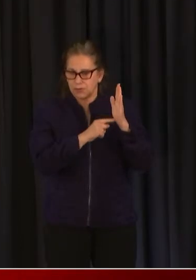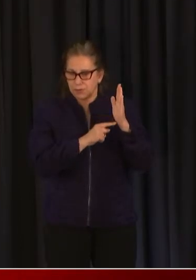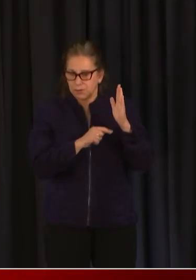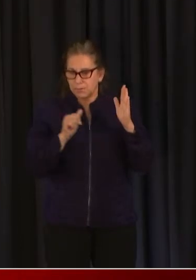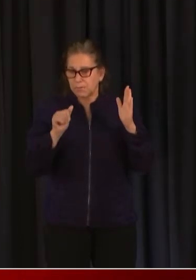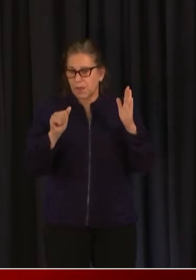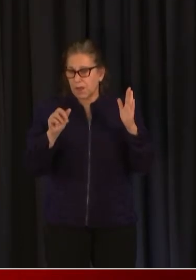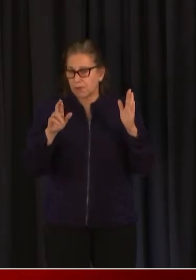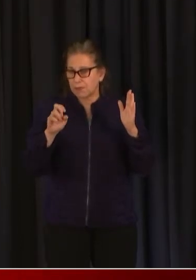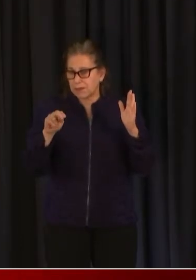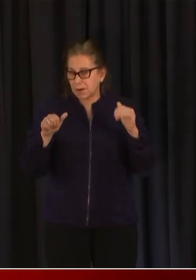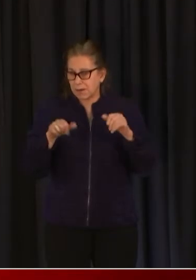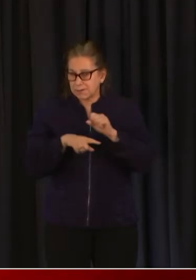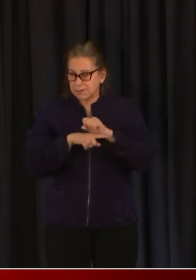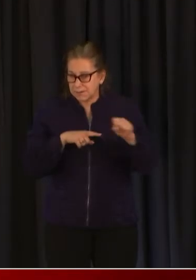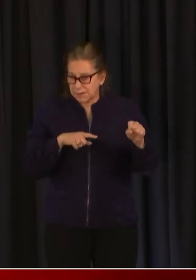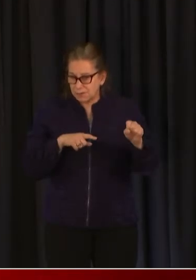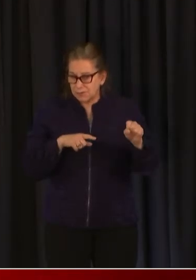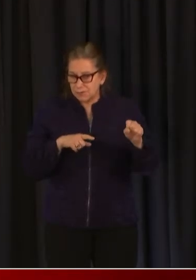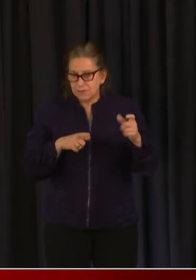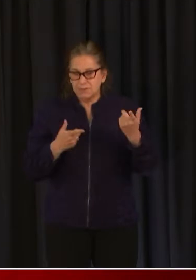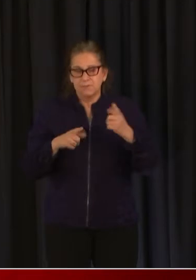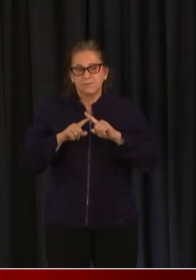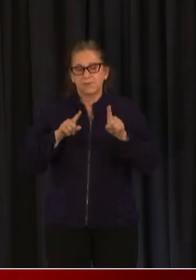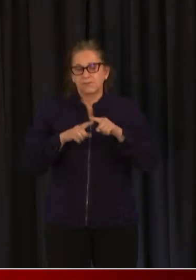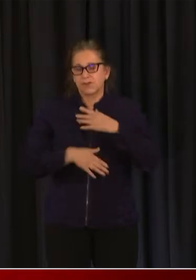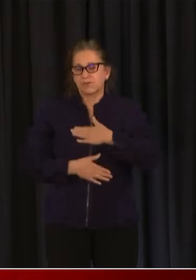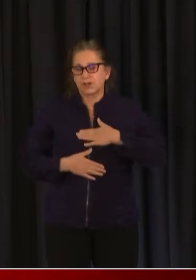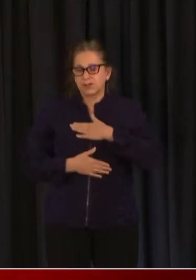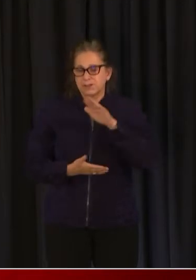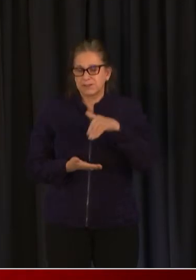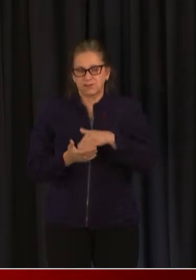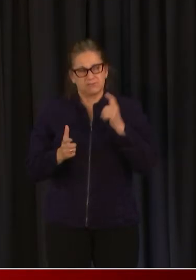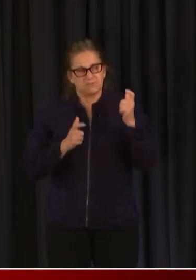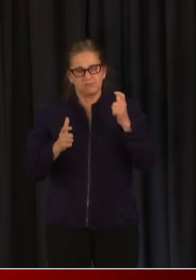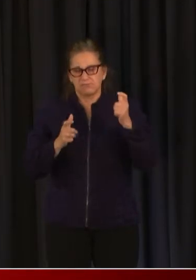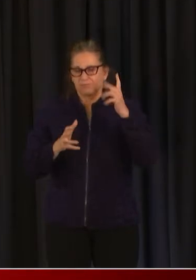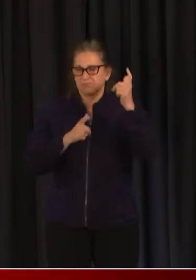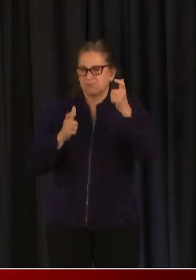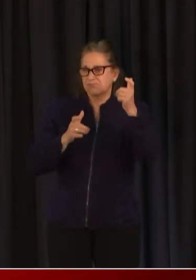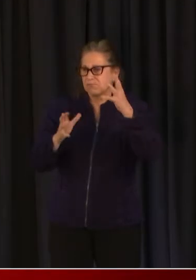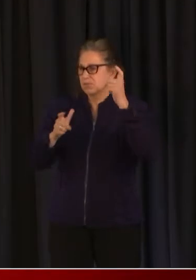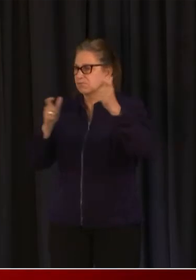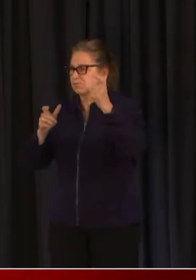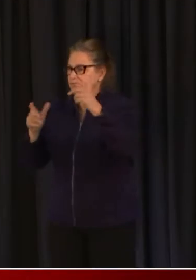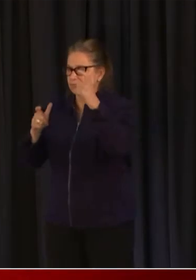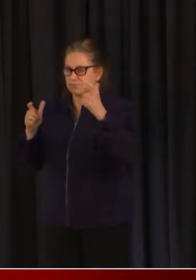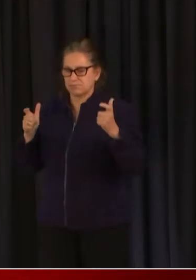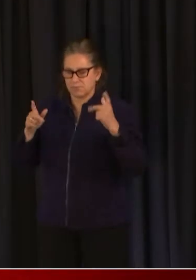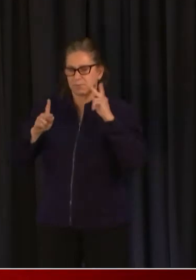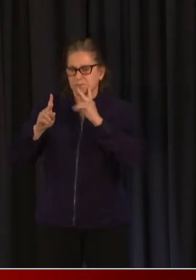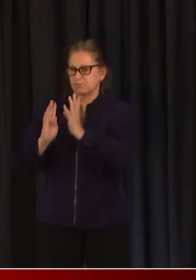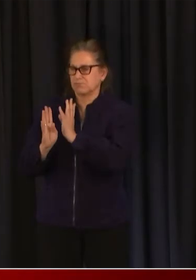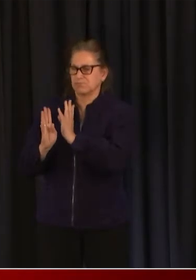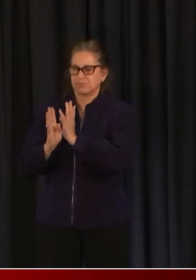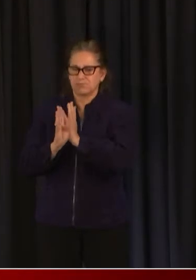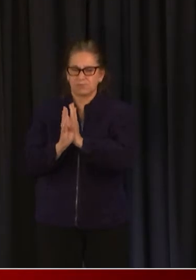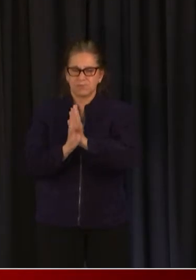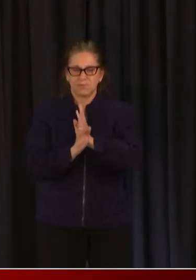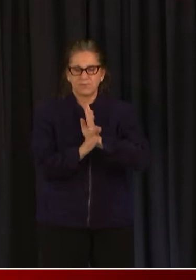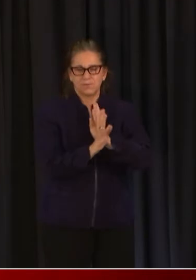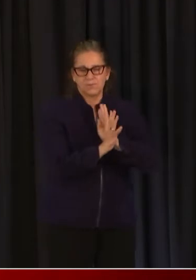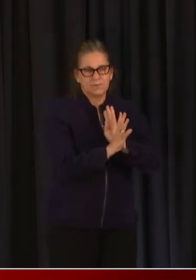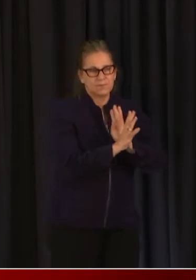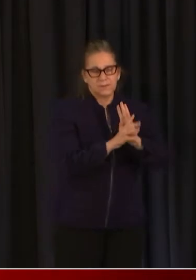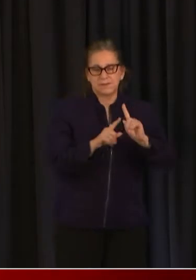Center, Kenilworth Recreation Center, Lamond Recreation Center, Langdon Park Community